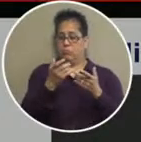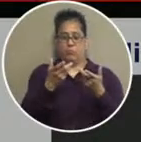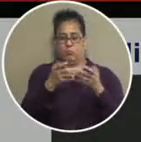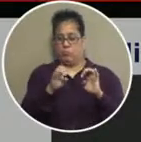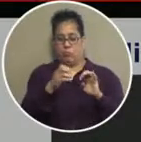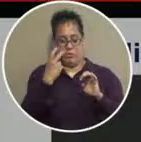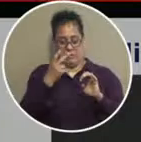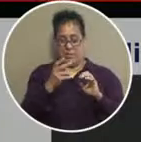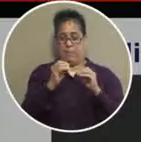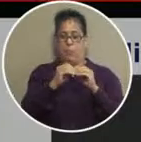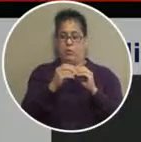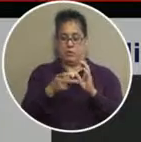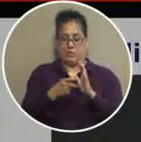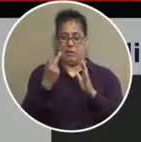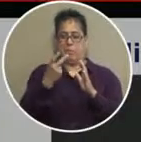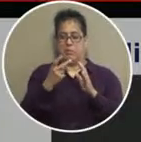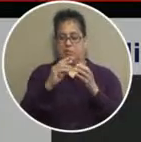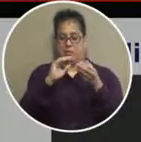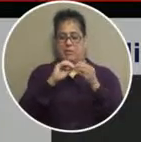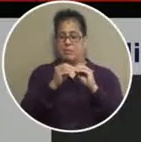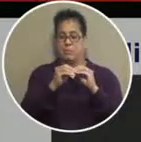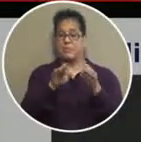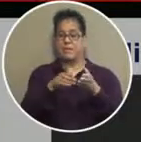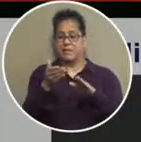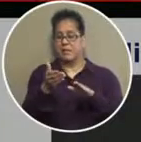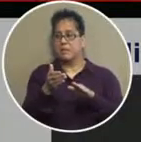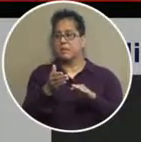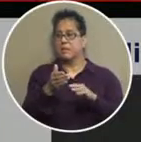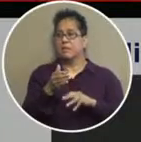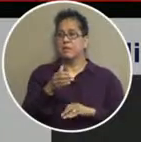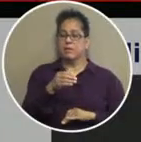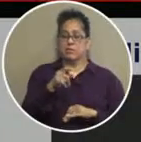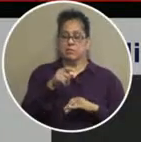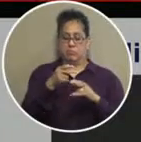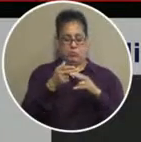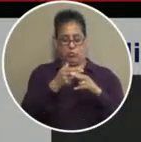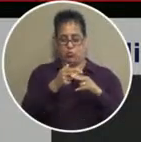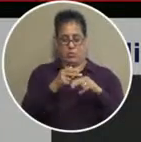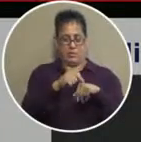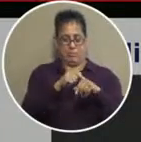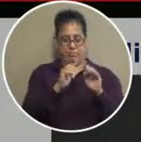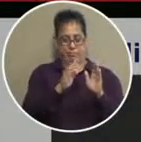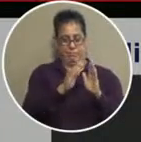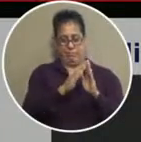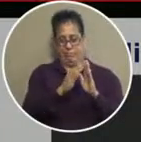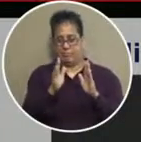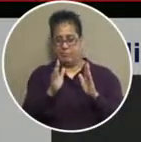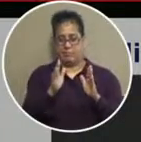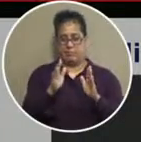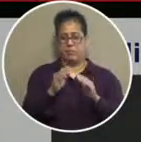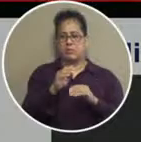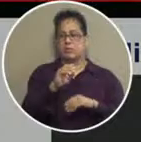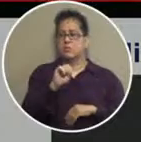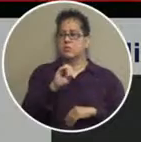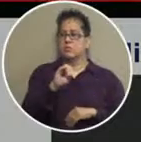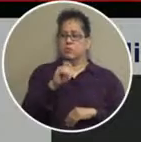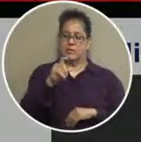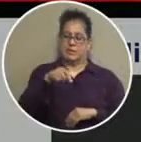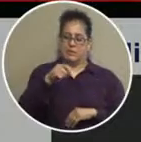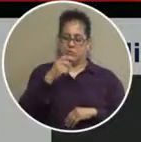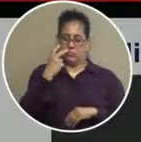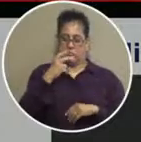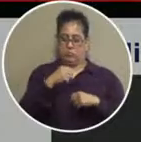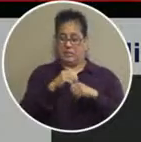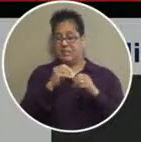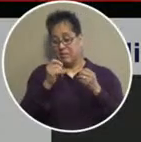don't want to see double the number of deaths in a very short period of time. So we want to see that it spreads